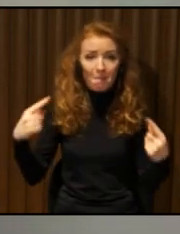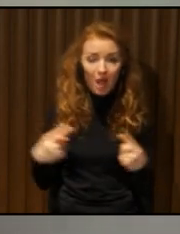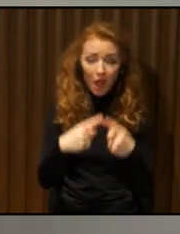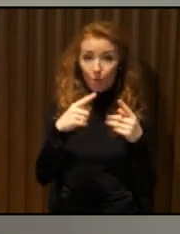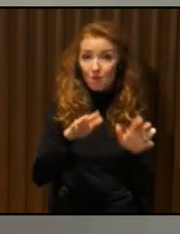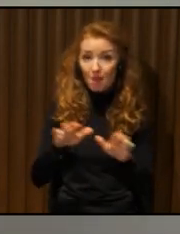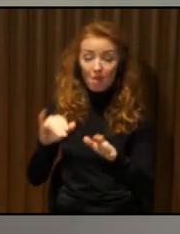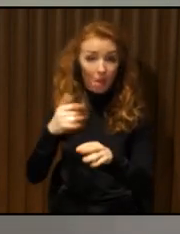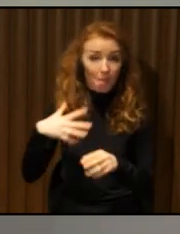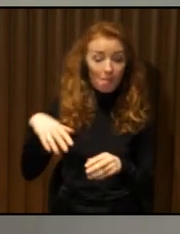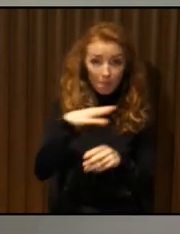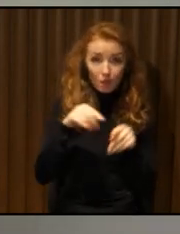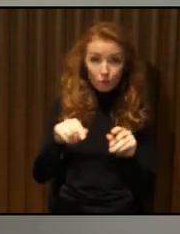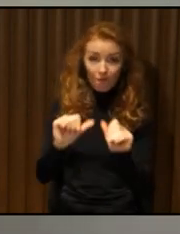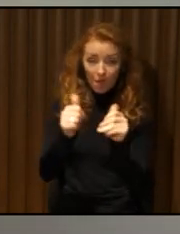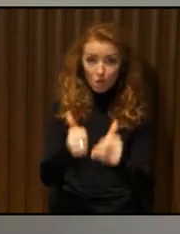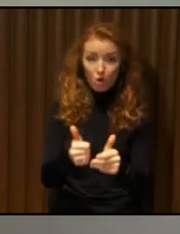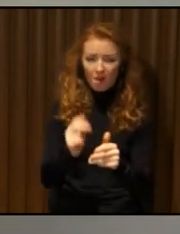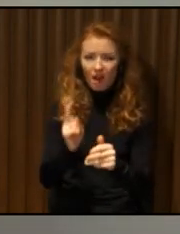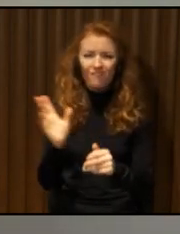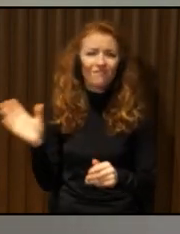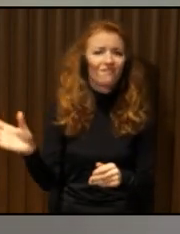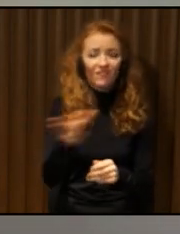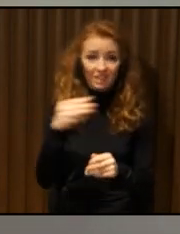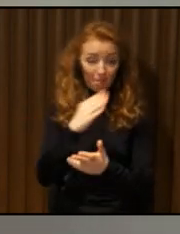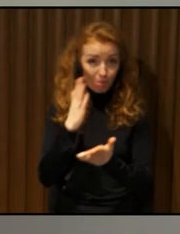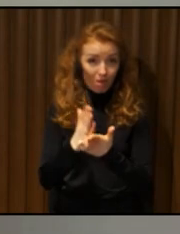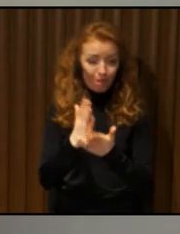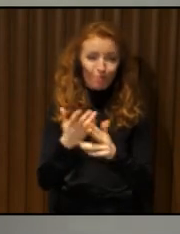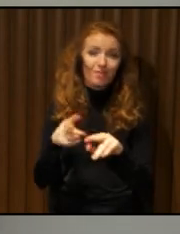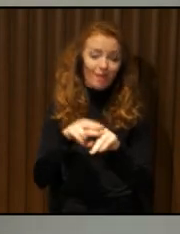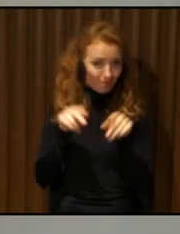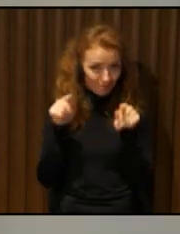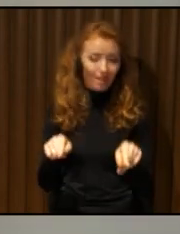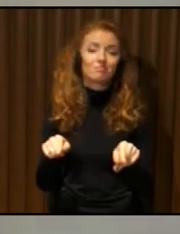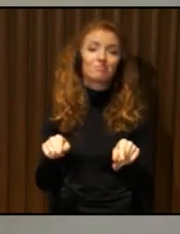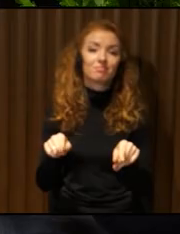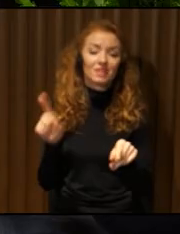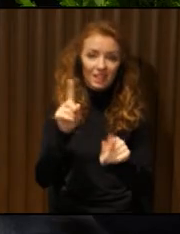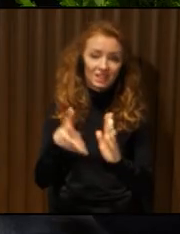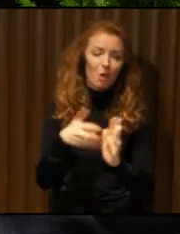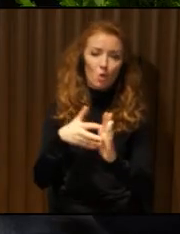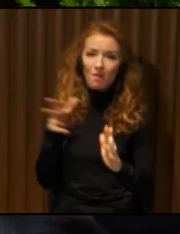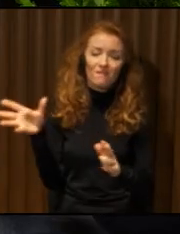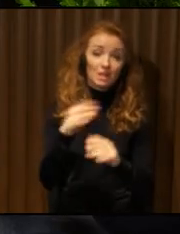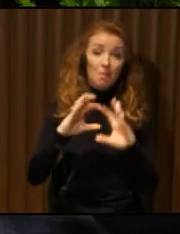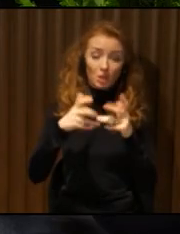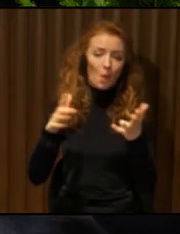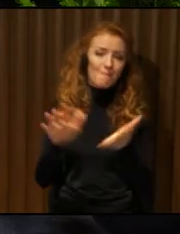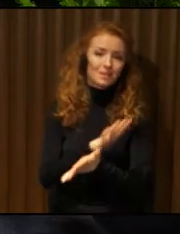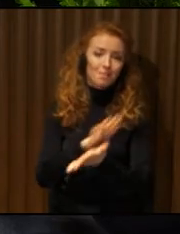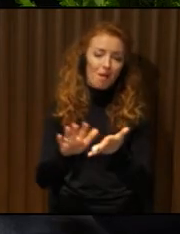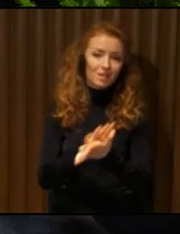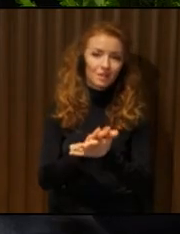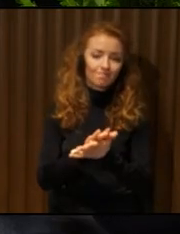just the sales. You can do it anywhere in the world and without any charge. Yeah. But this